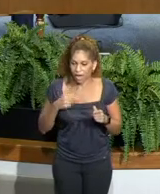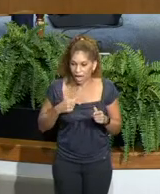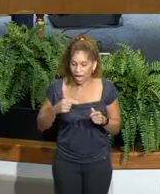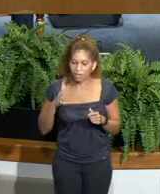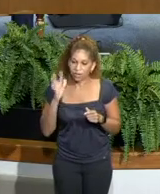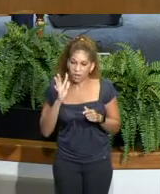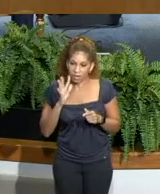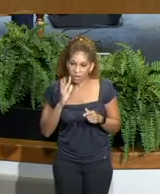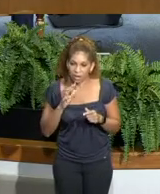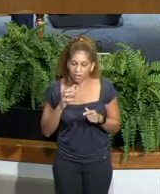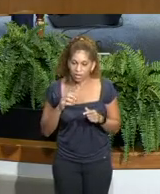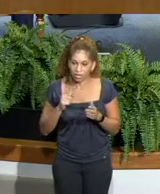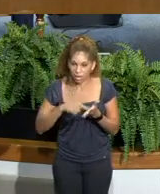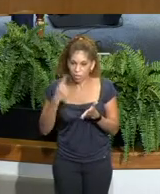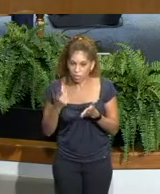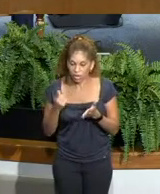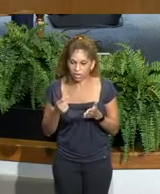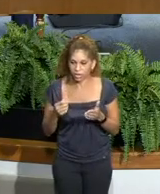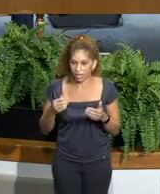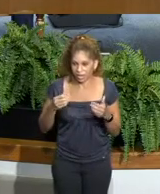you all the way.